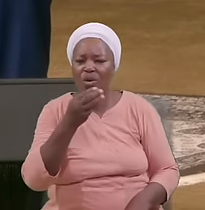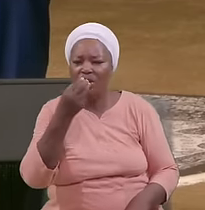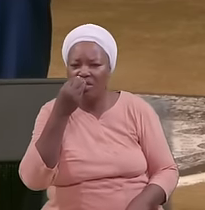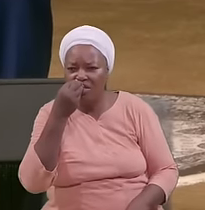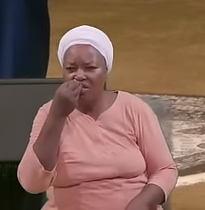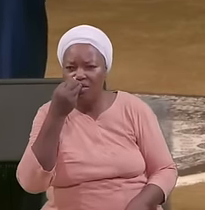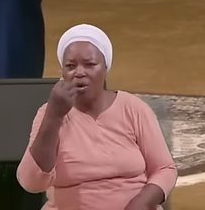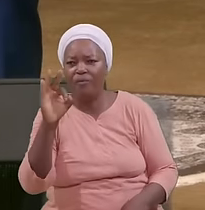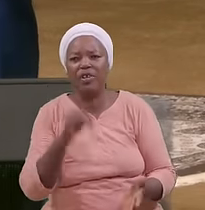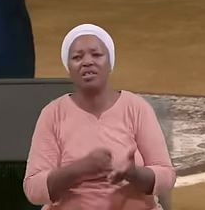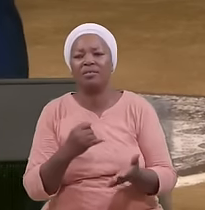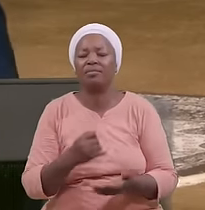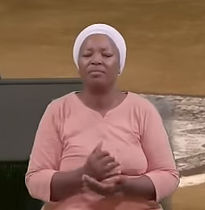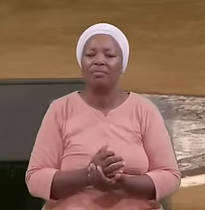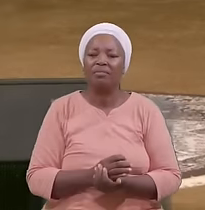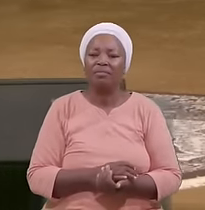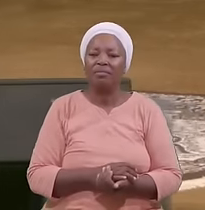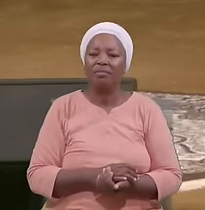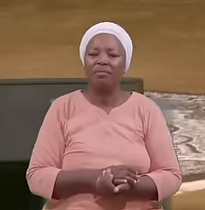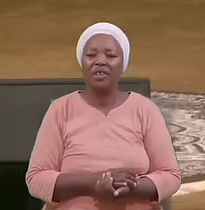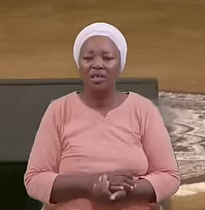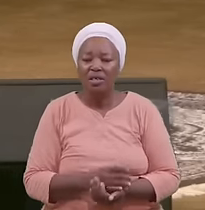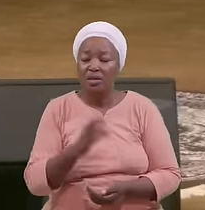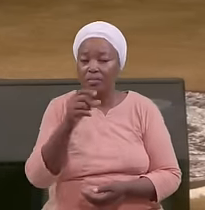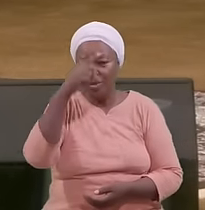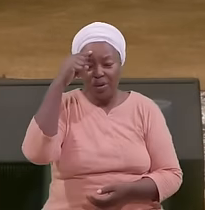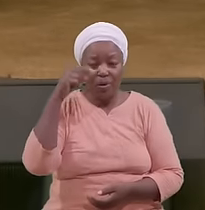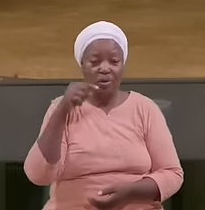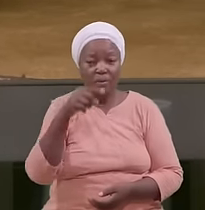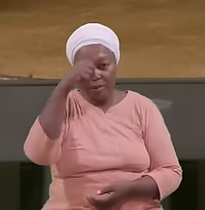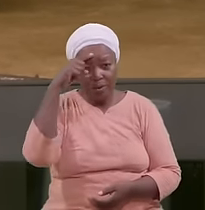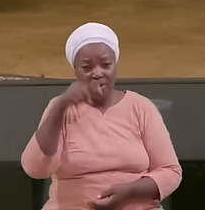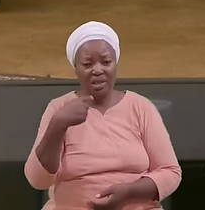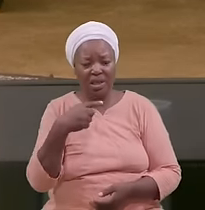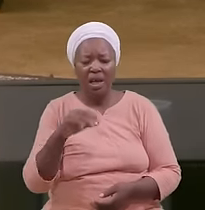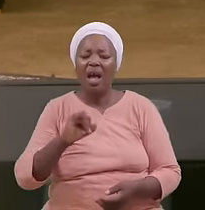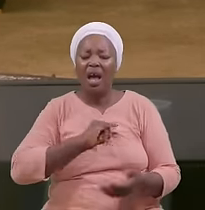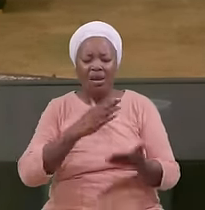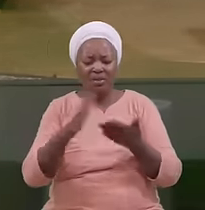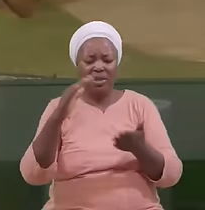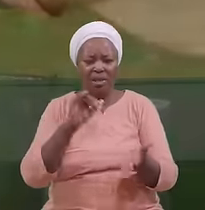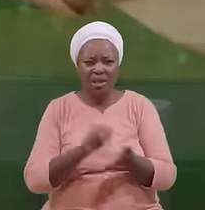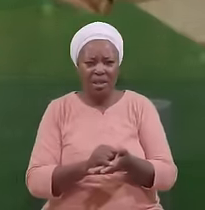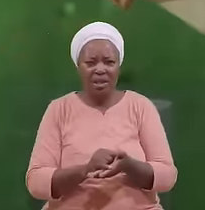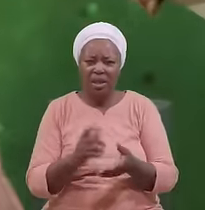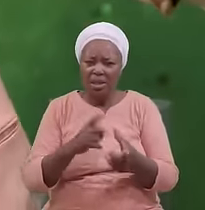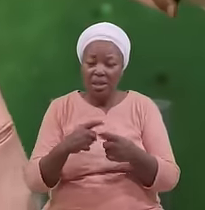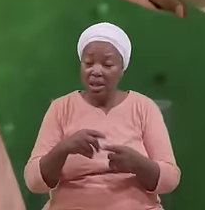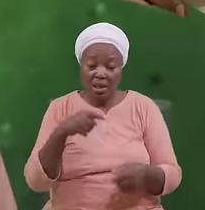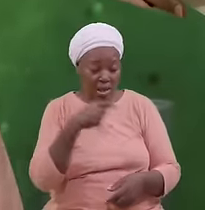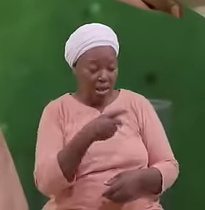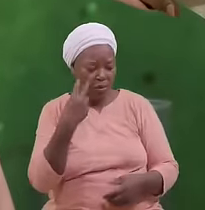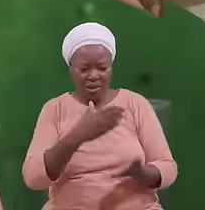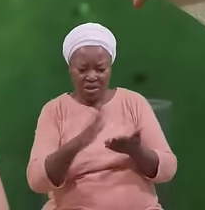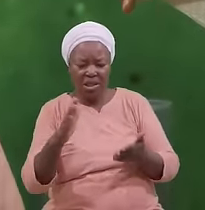eat thereof. Because he said, I reject that. So he was rejected